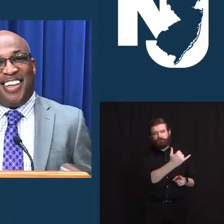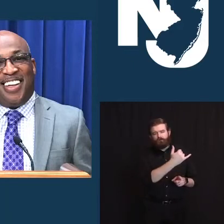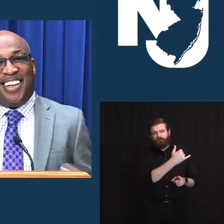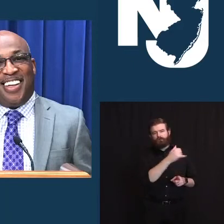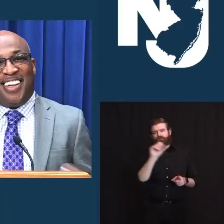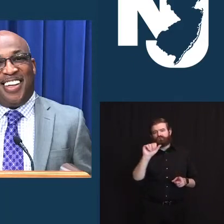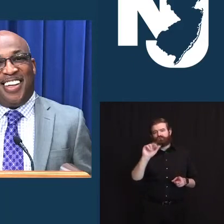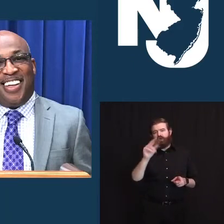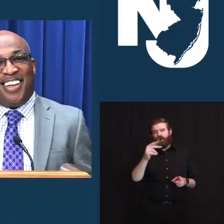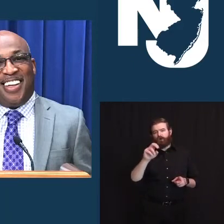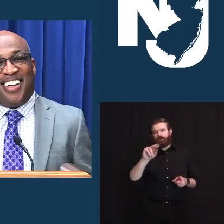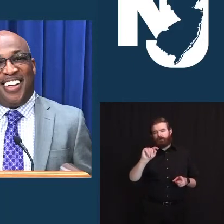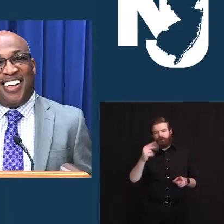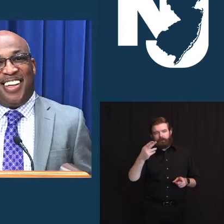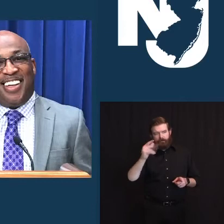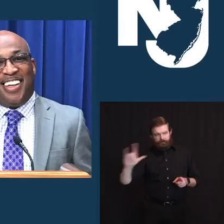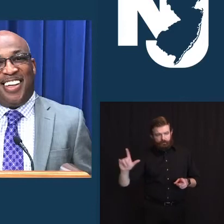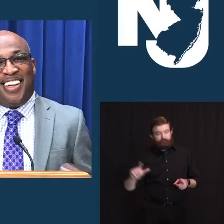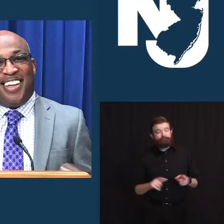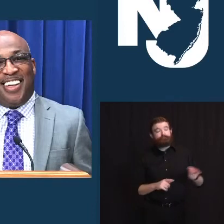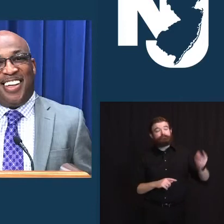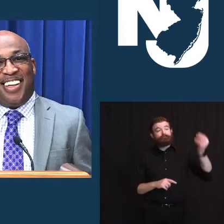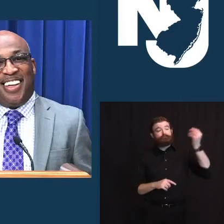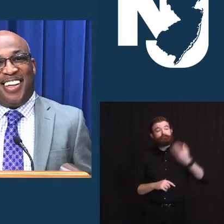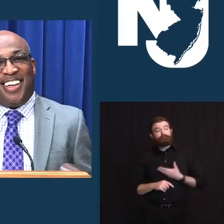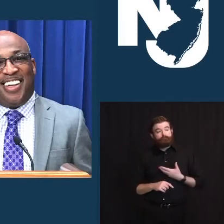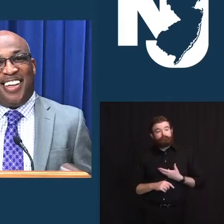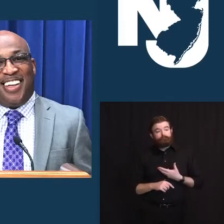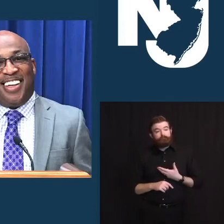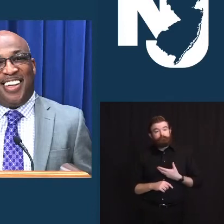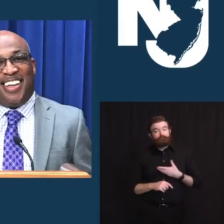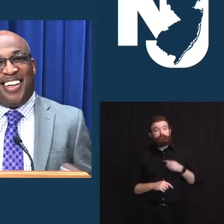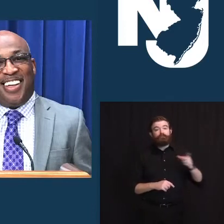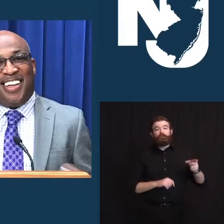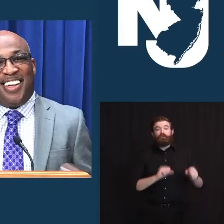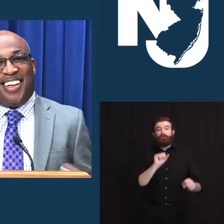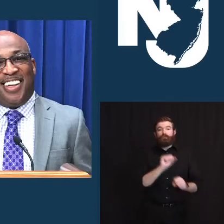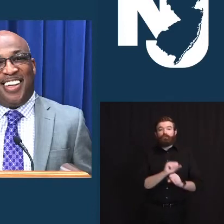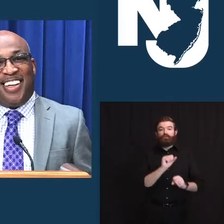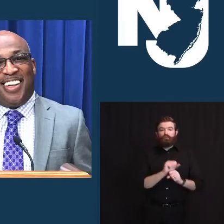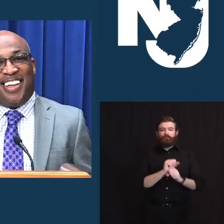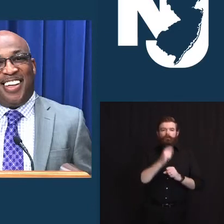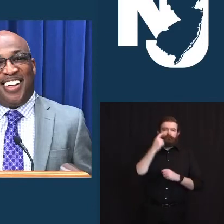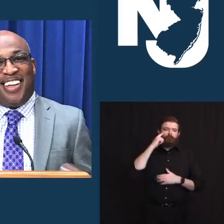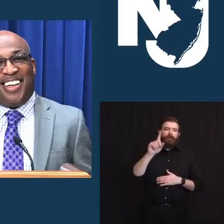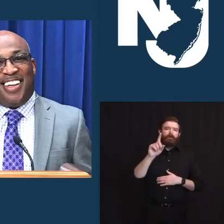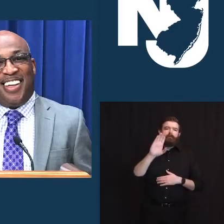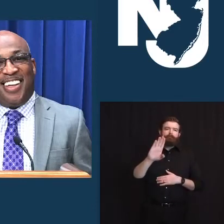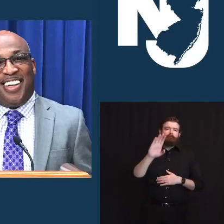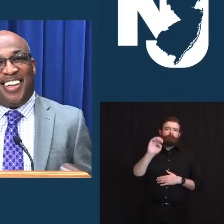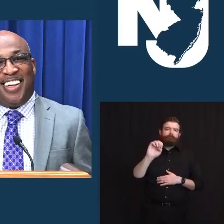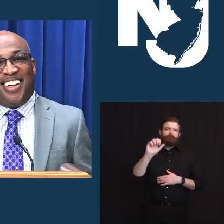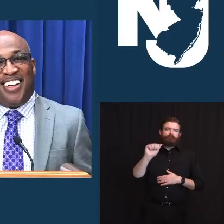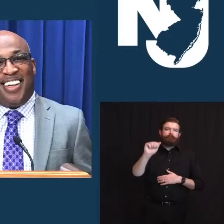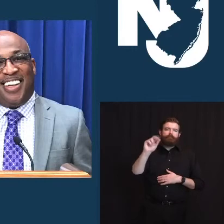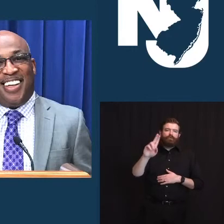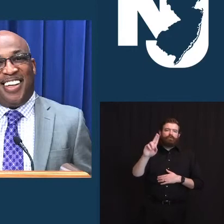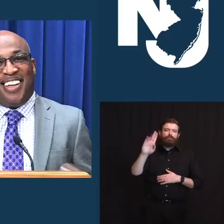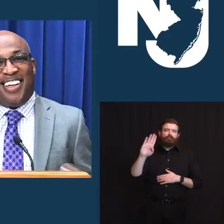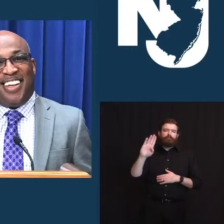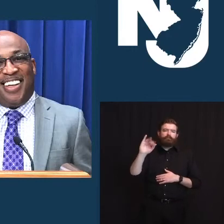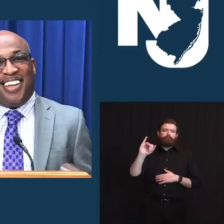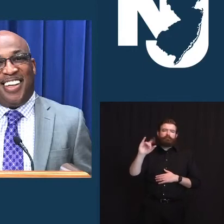only fitting that he said to me, that, among other things, he works for the Beau Biden Foundation. So this is a guy and his